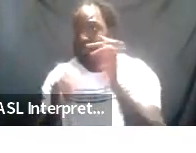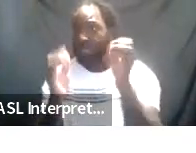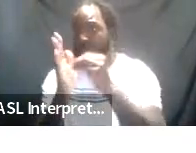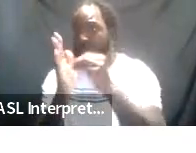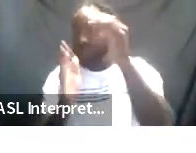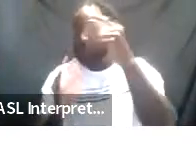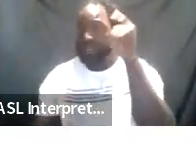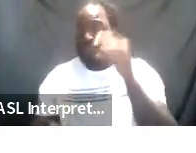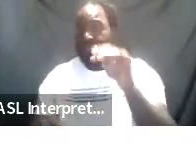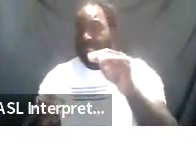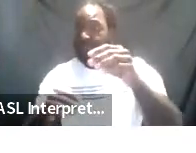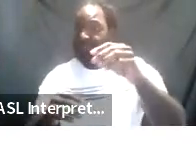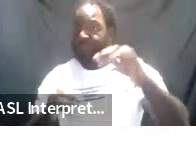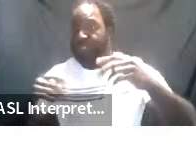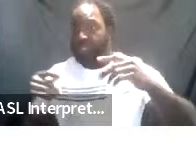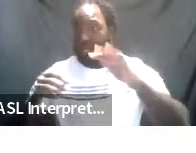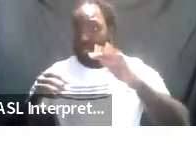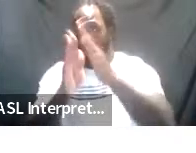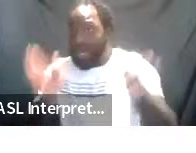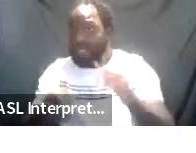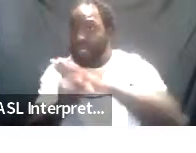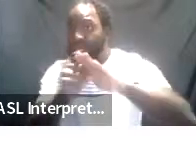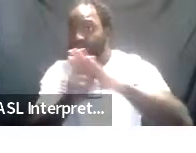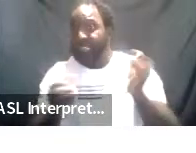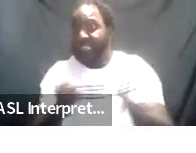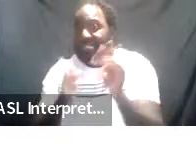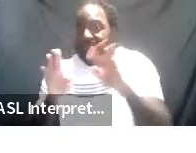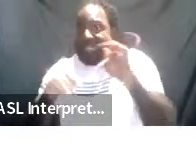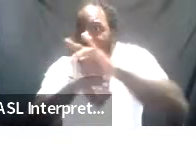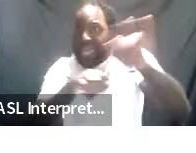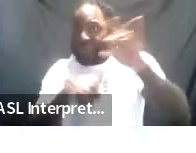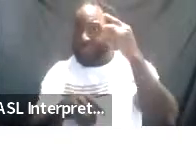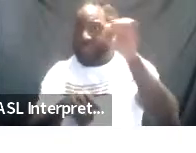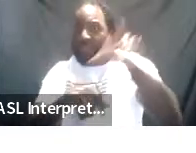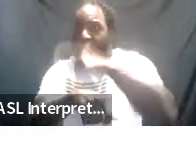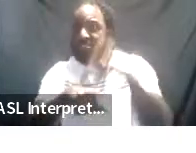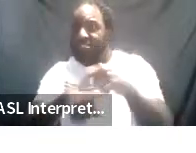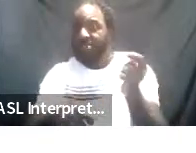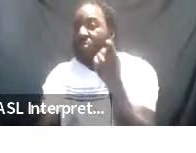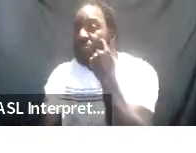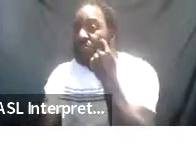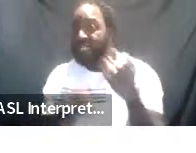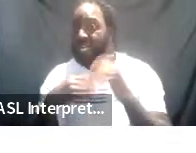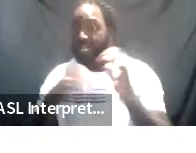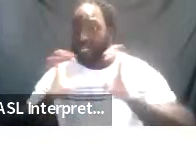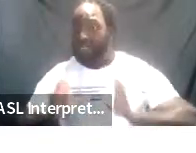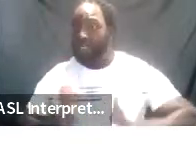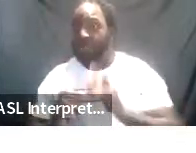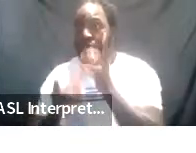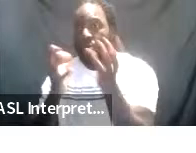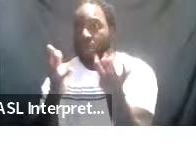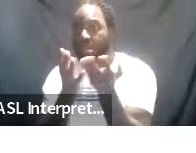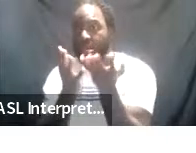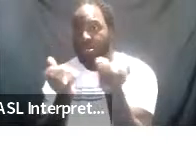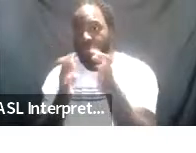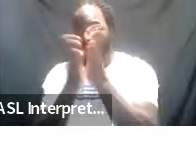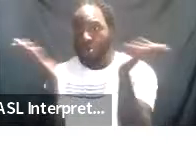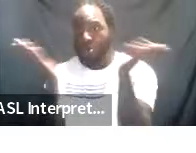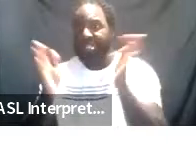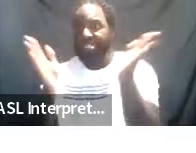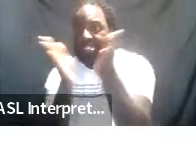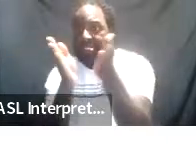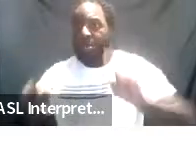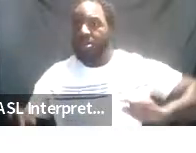spaces that have been vacant for some time. Most recently, a client who wanted to open just a small independent gym, but it would